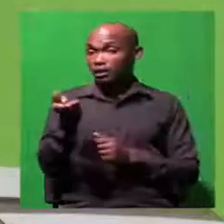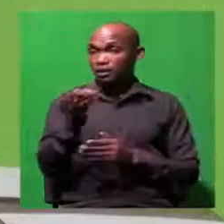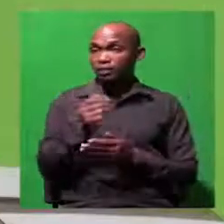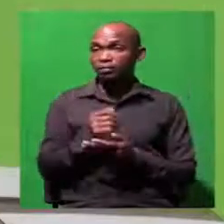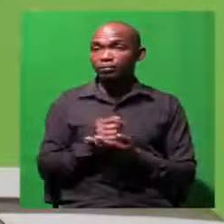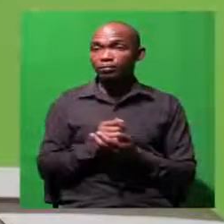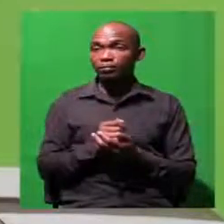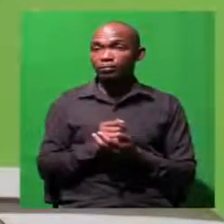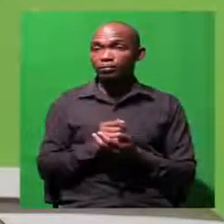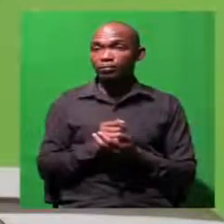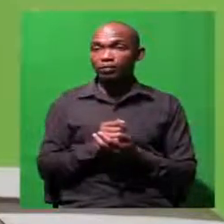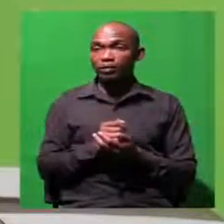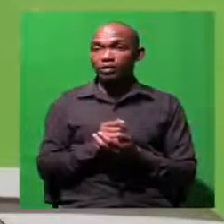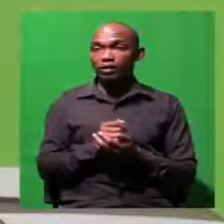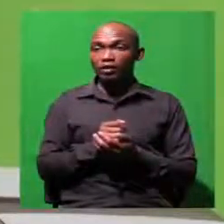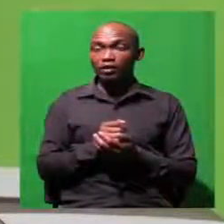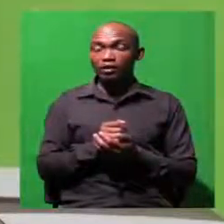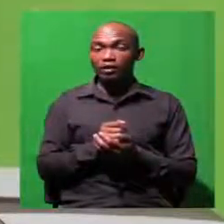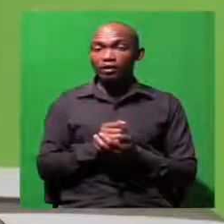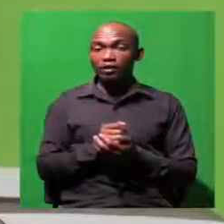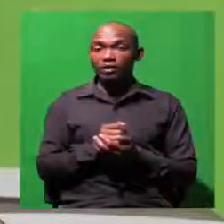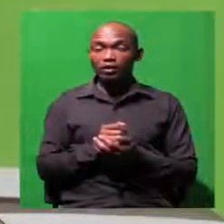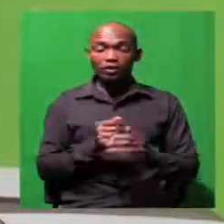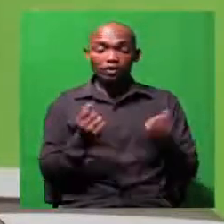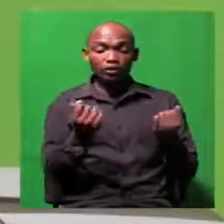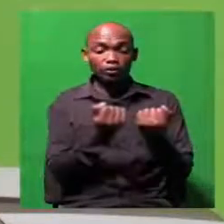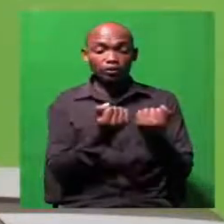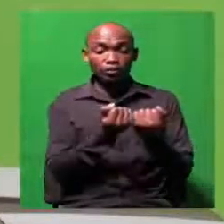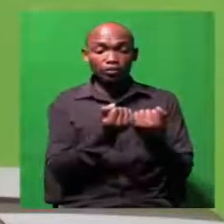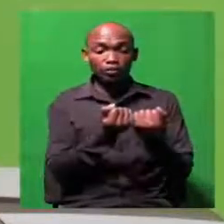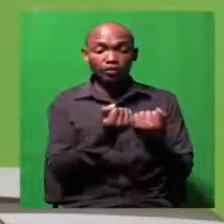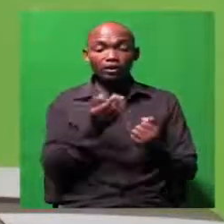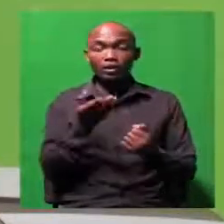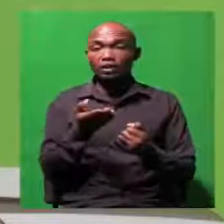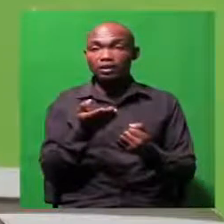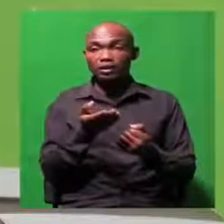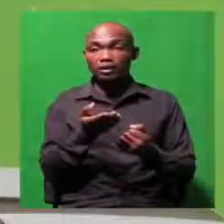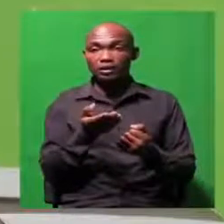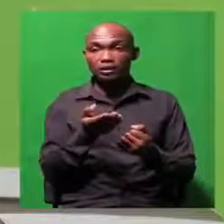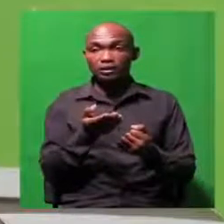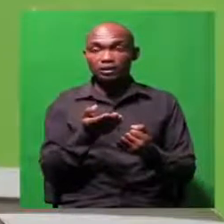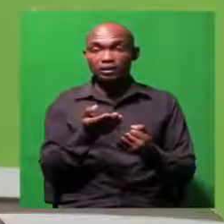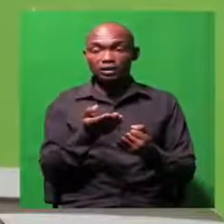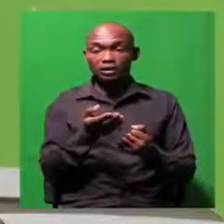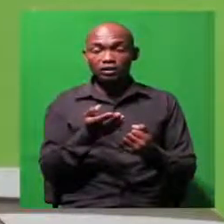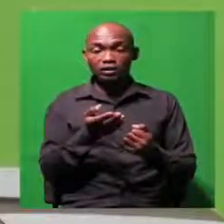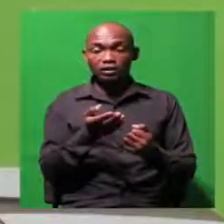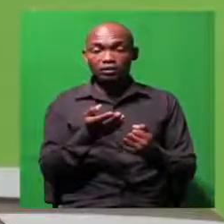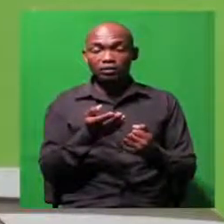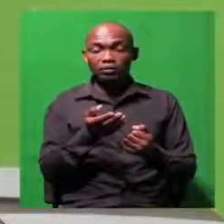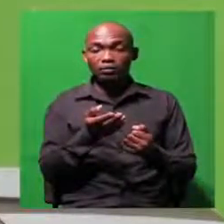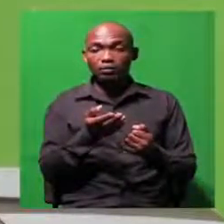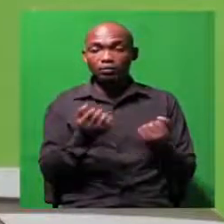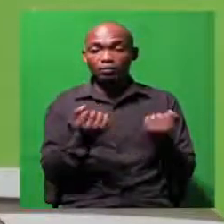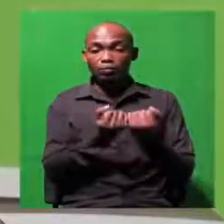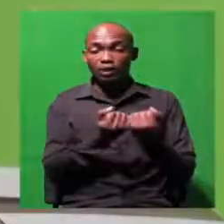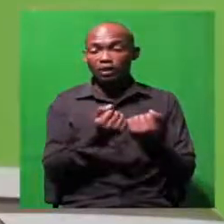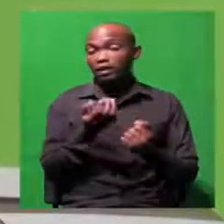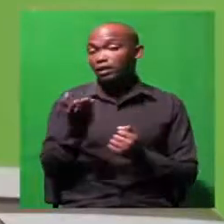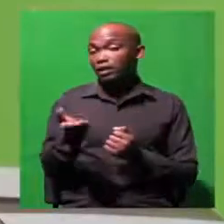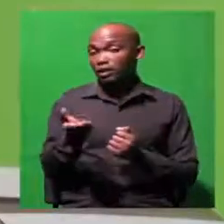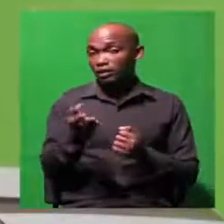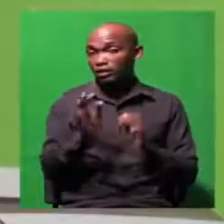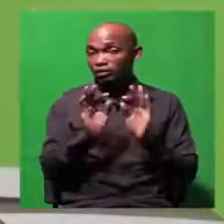In order to have this setting, then after that we have to place the Eureka cane in this